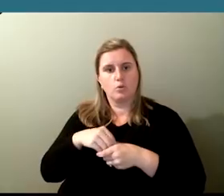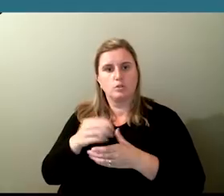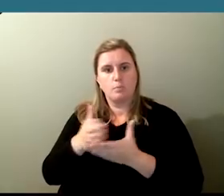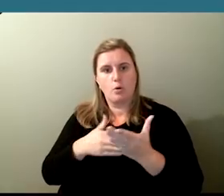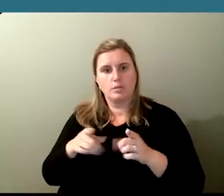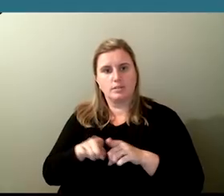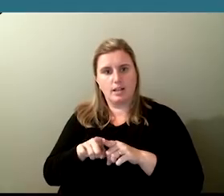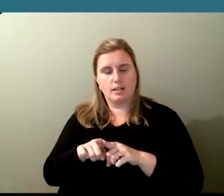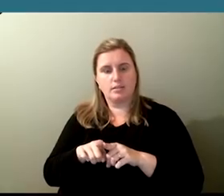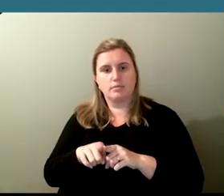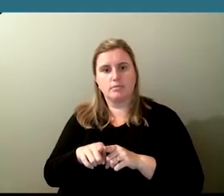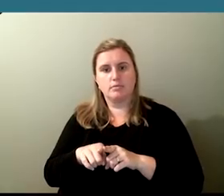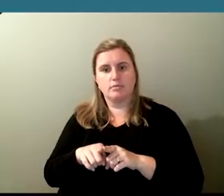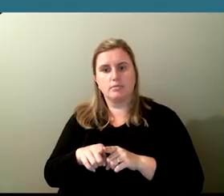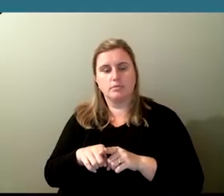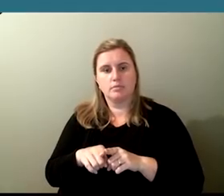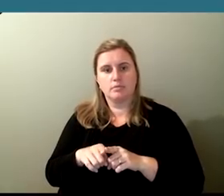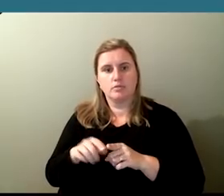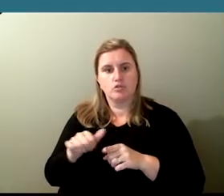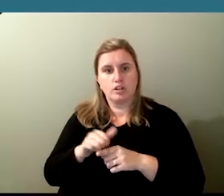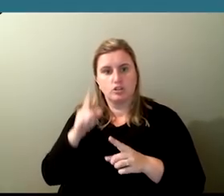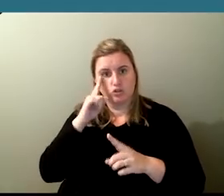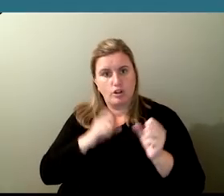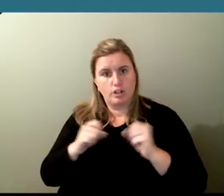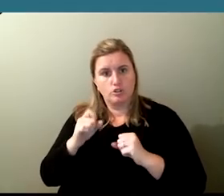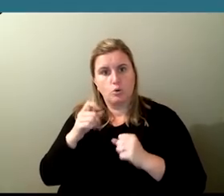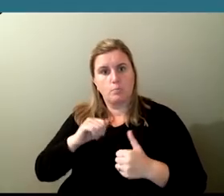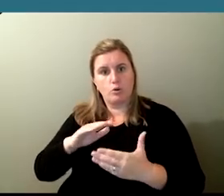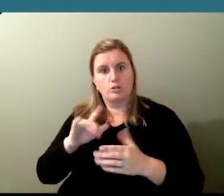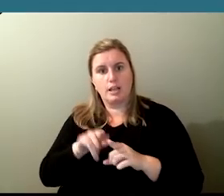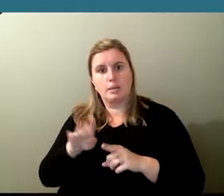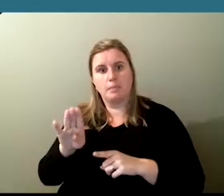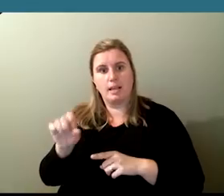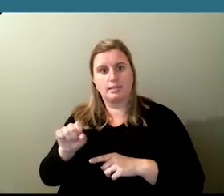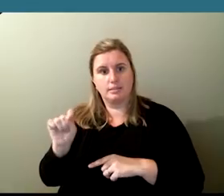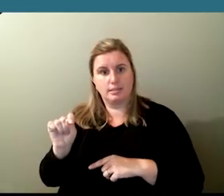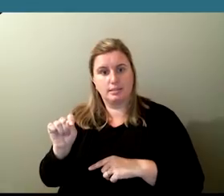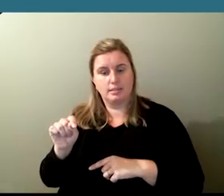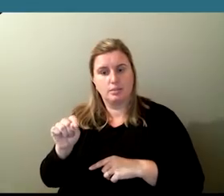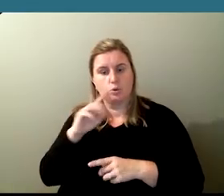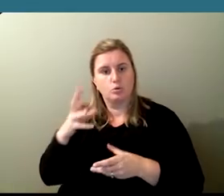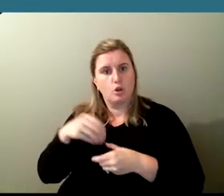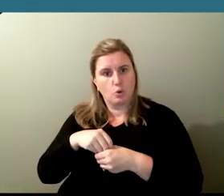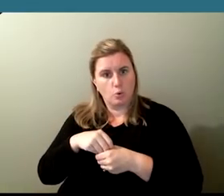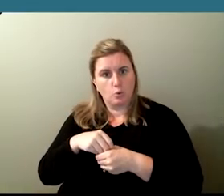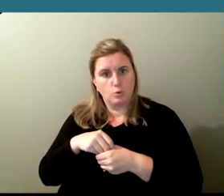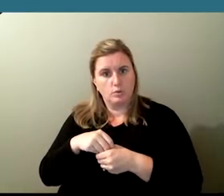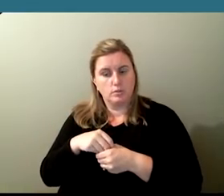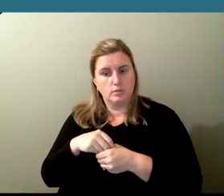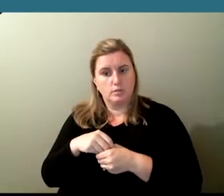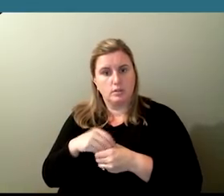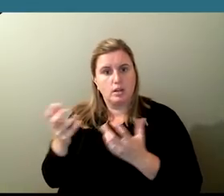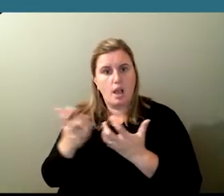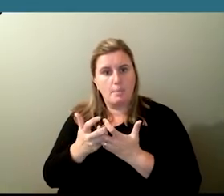as, or training strategies or training approaches such as BST, which include a combination